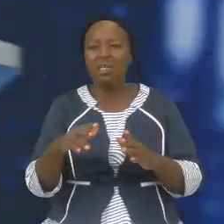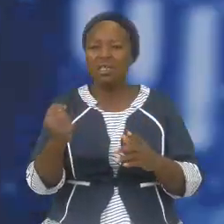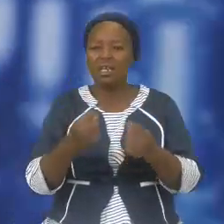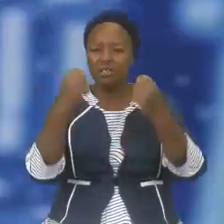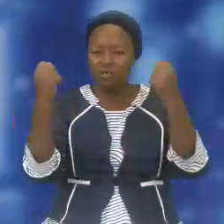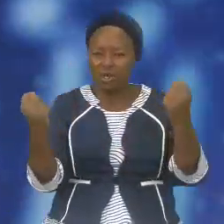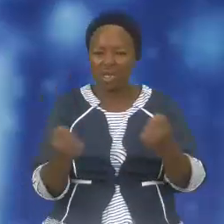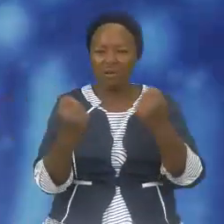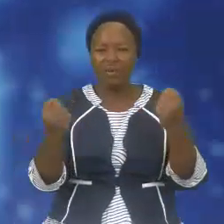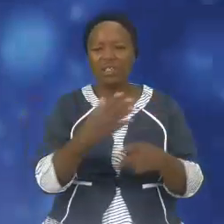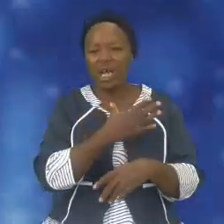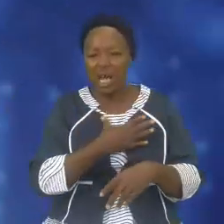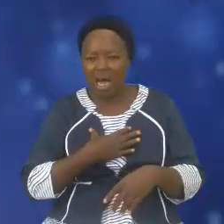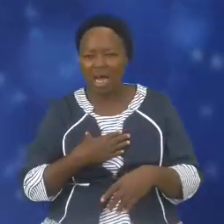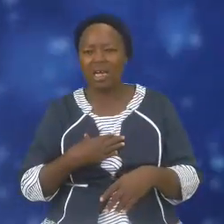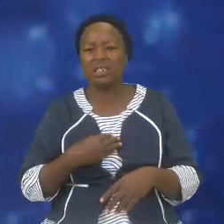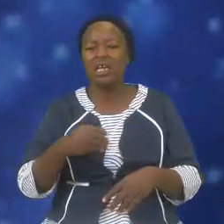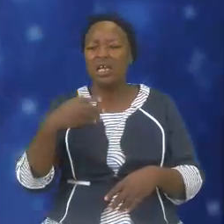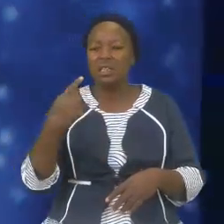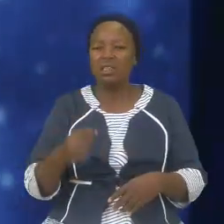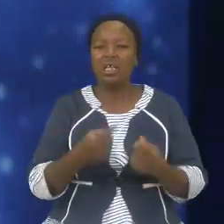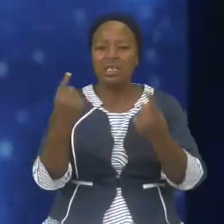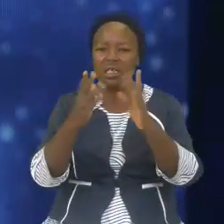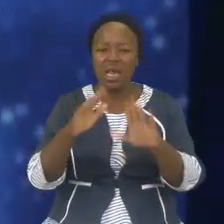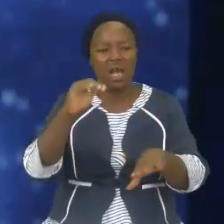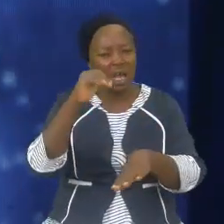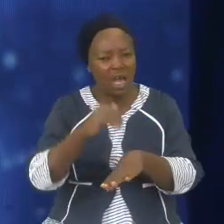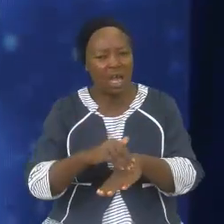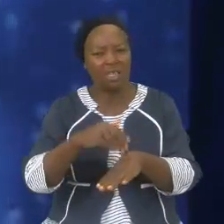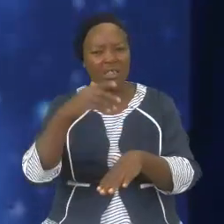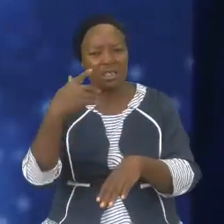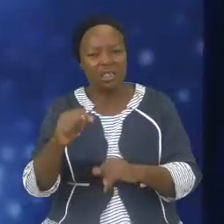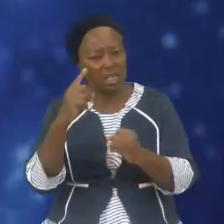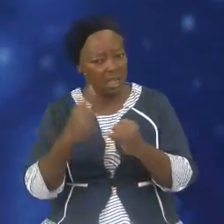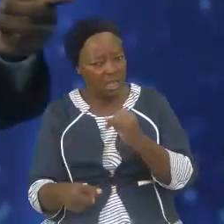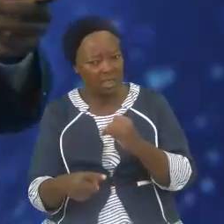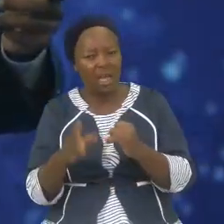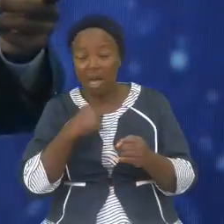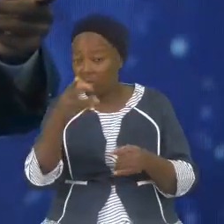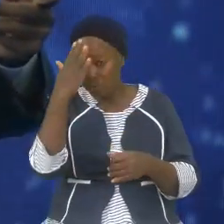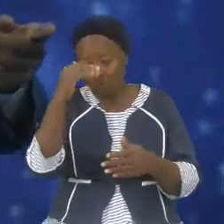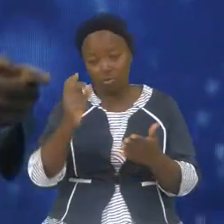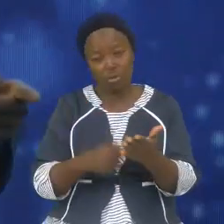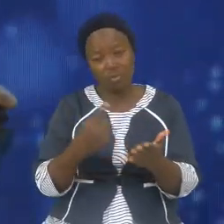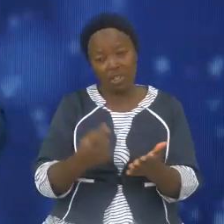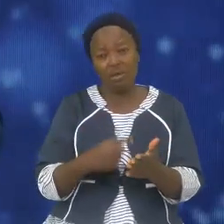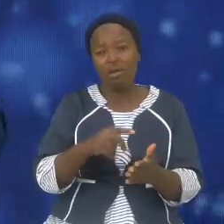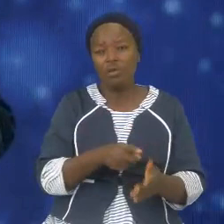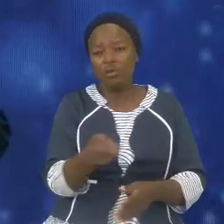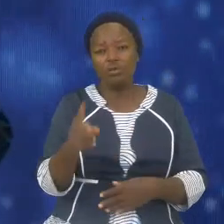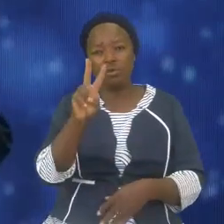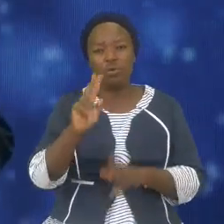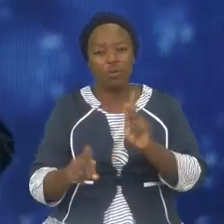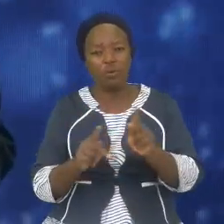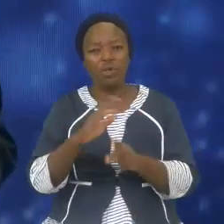and the transgressors at the end. And sometimes those two people, they live in